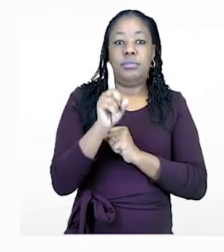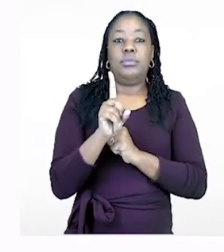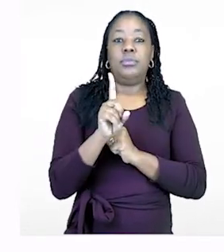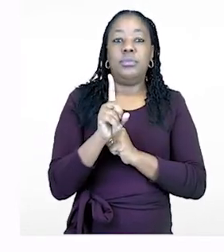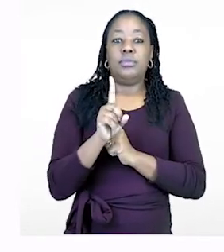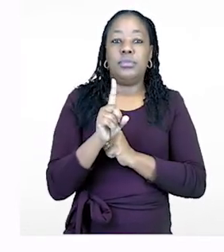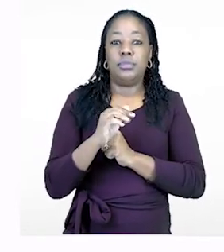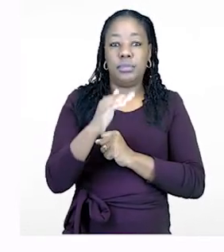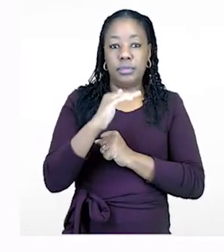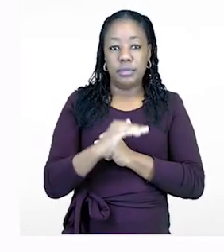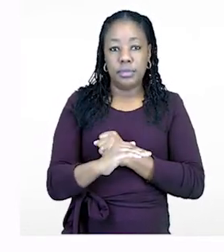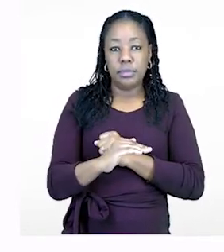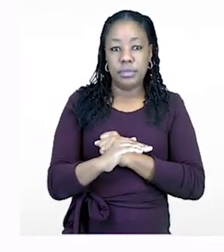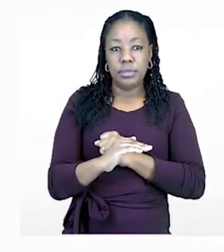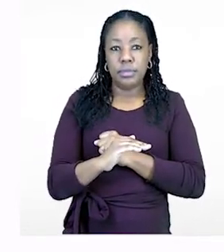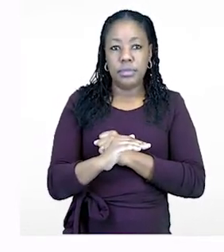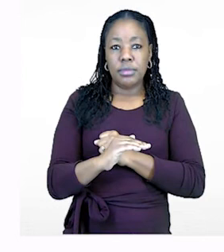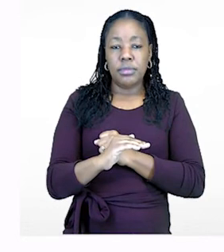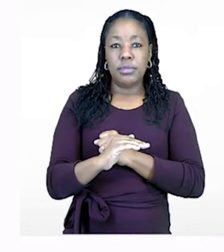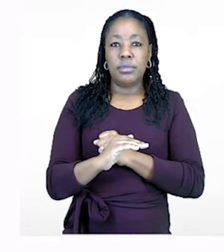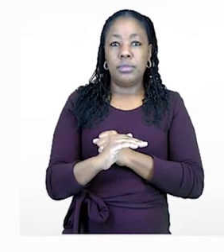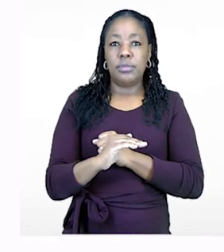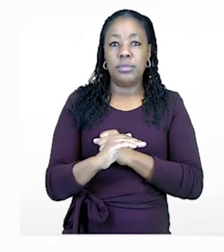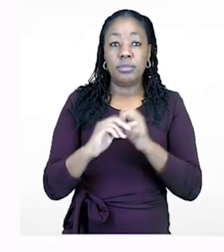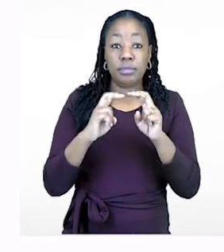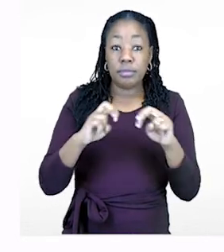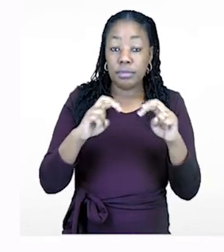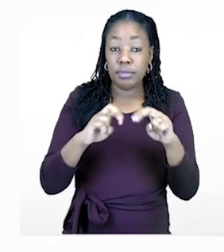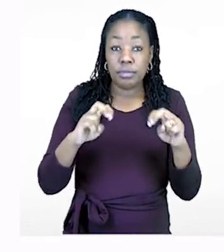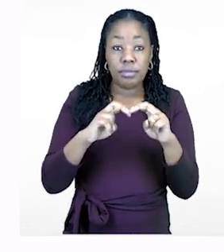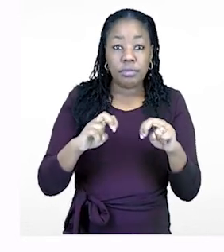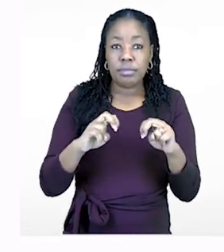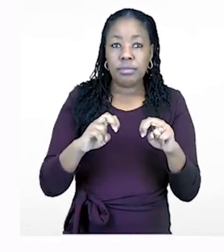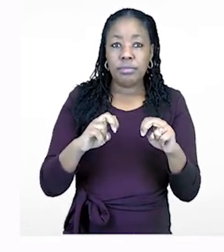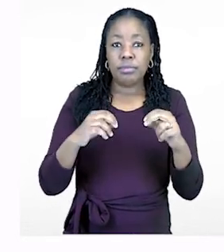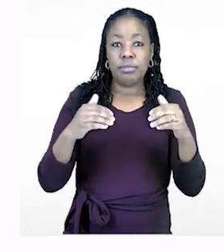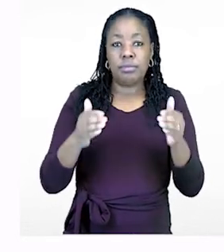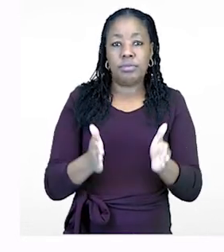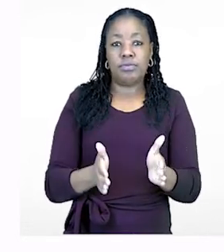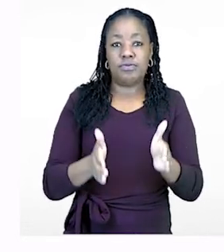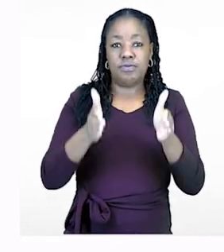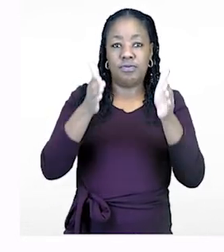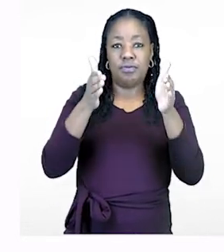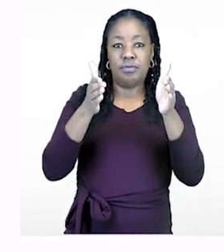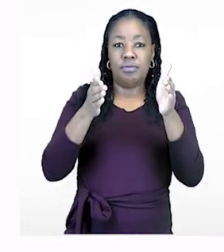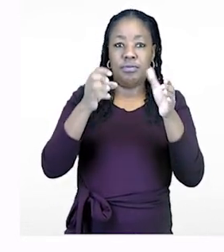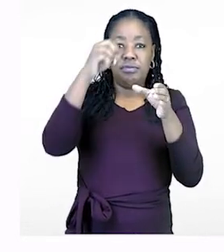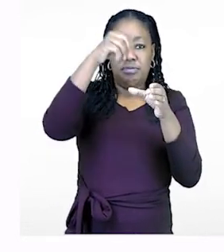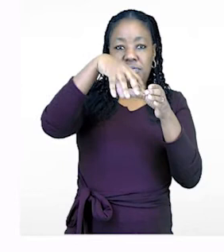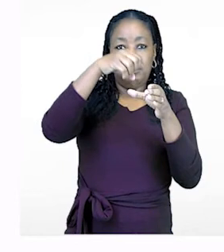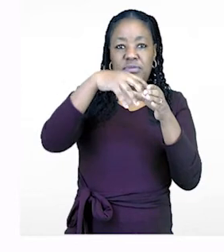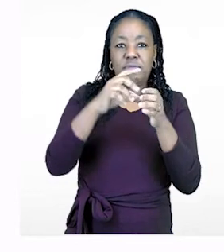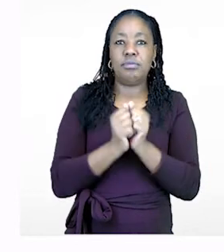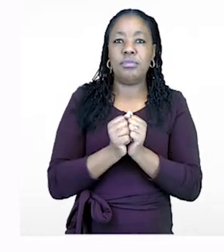The next item we're being asked to look for is the bin or the trash can.